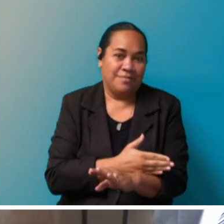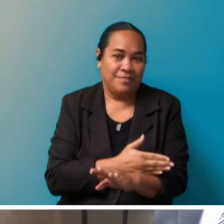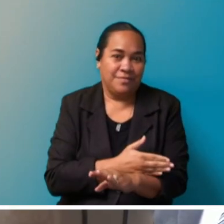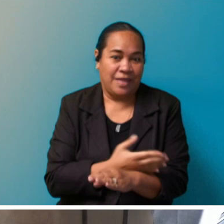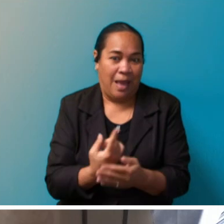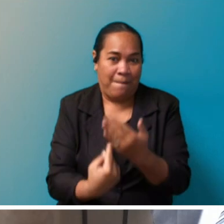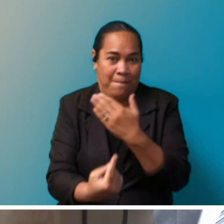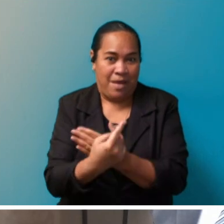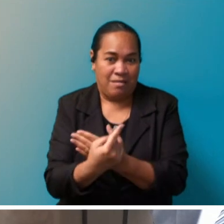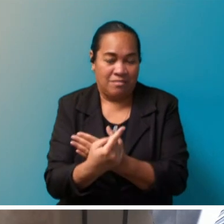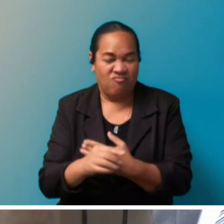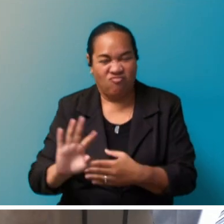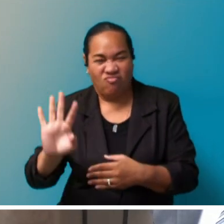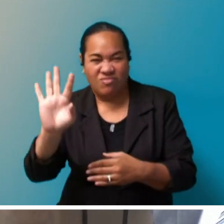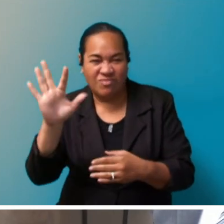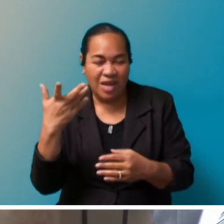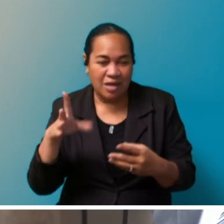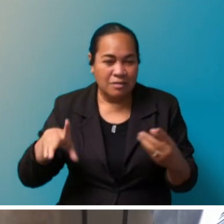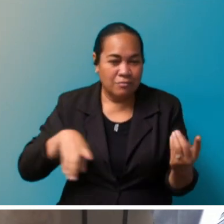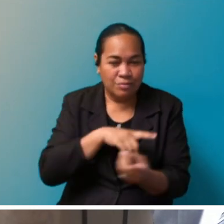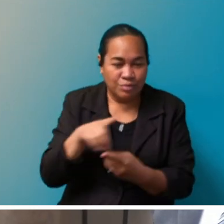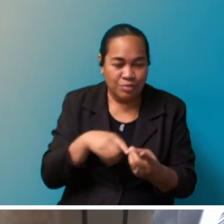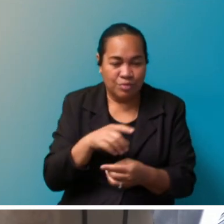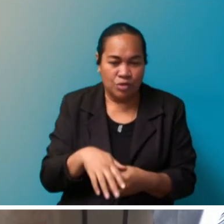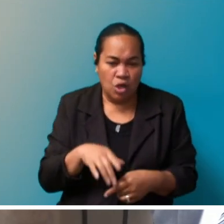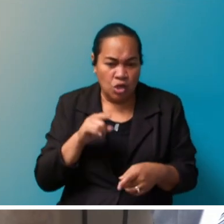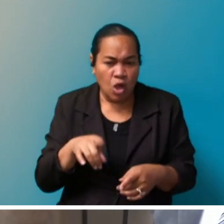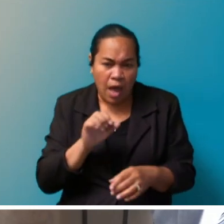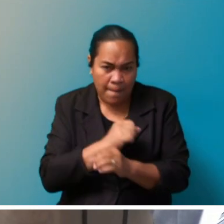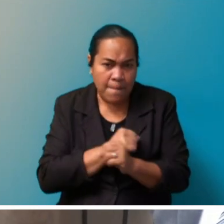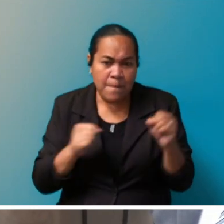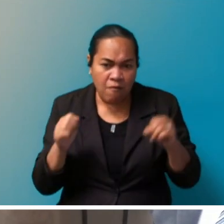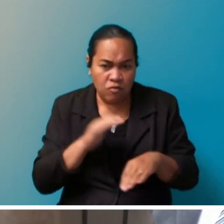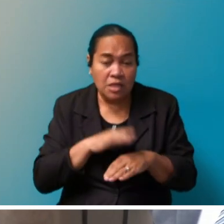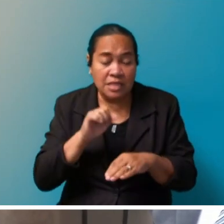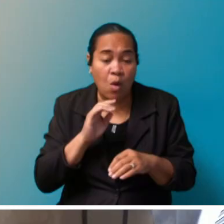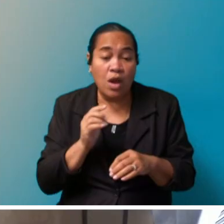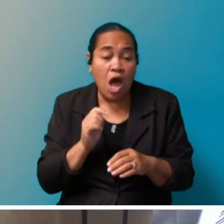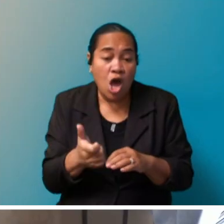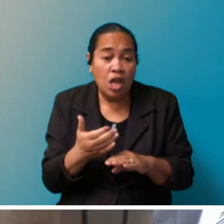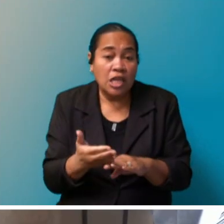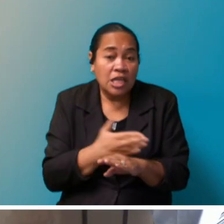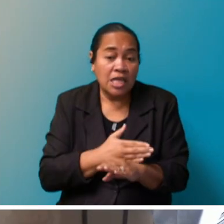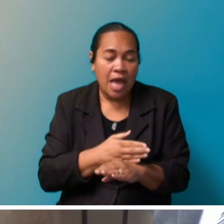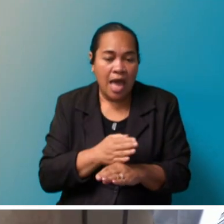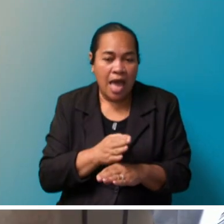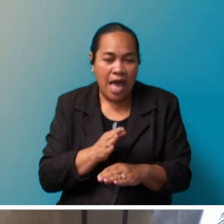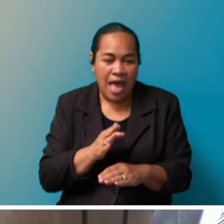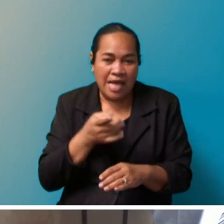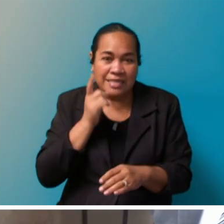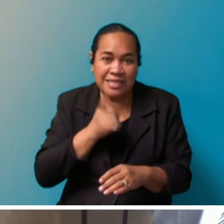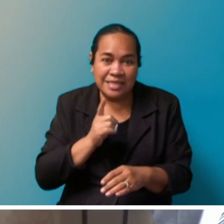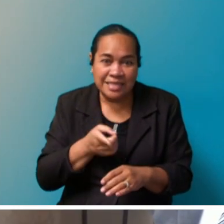Speaker, sir, lies one of the most powerful tools available to us, which is the early warning system that the Honourable Nath is